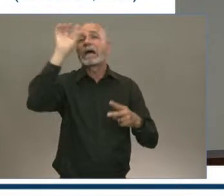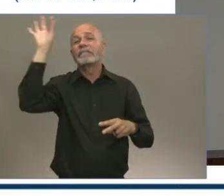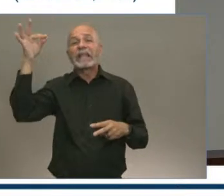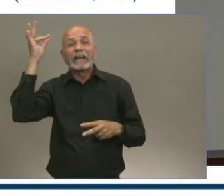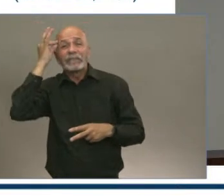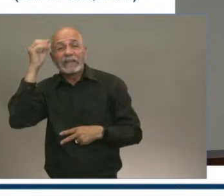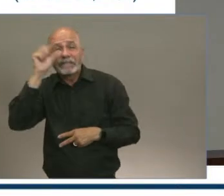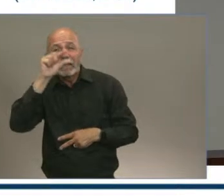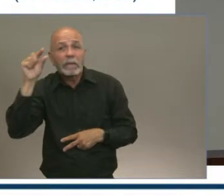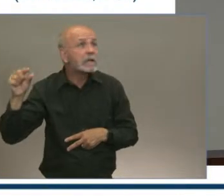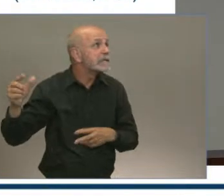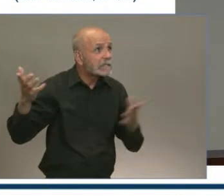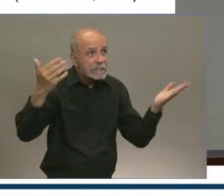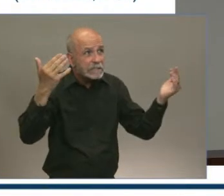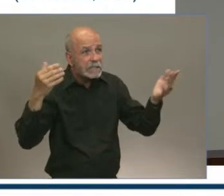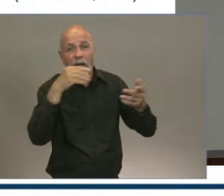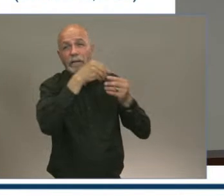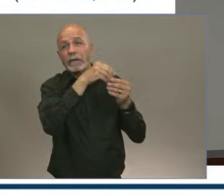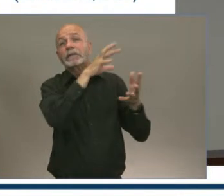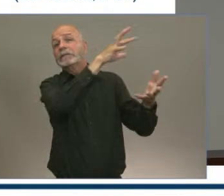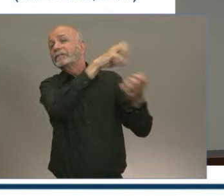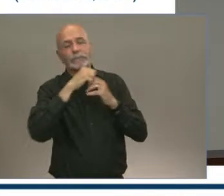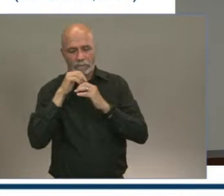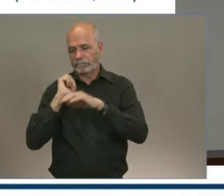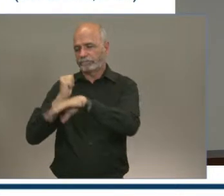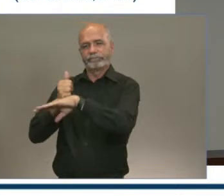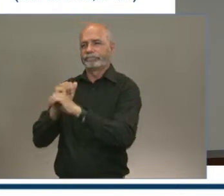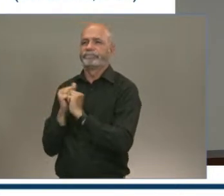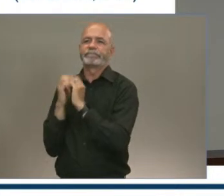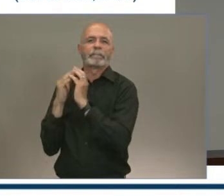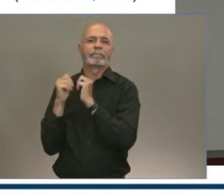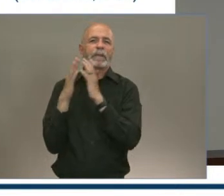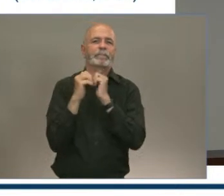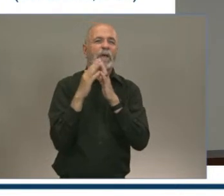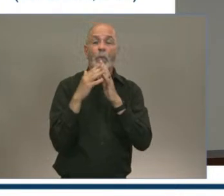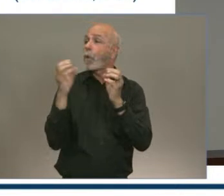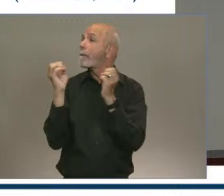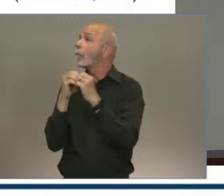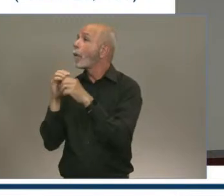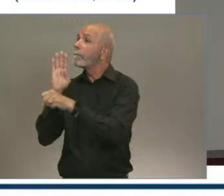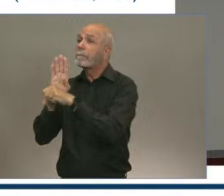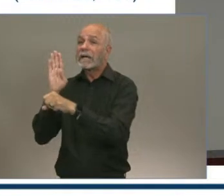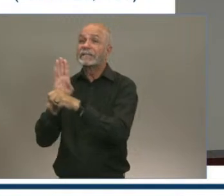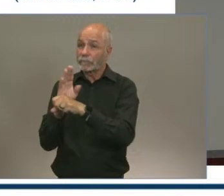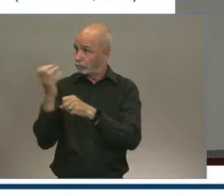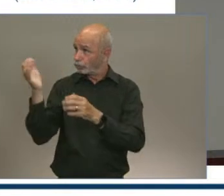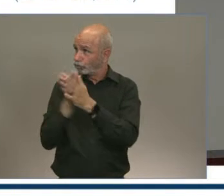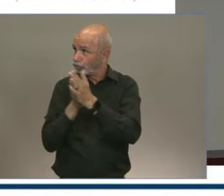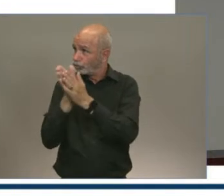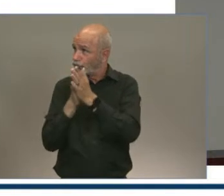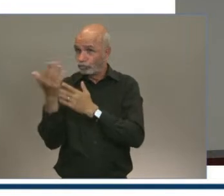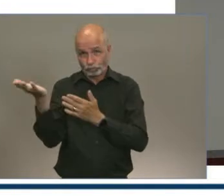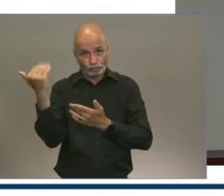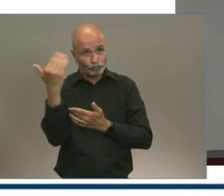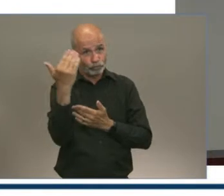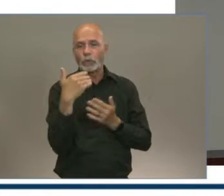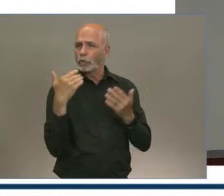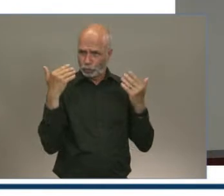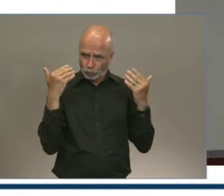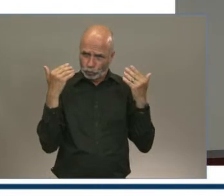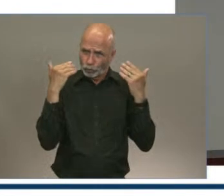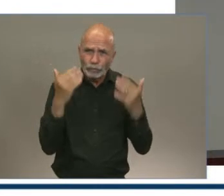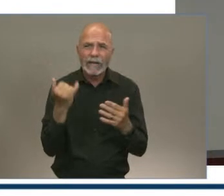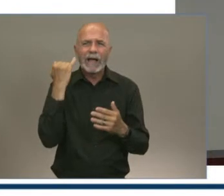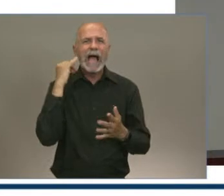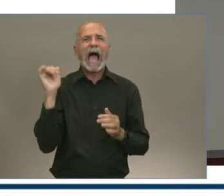running. And we are ready to welcome more businesses to the program. Interested employers can learn more about the program